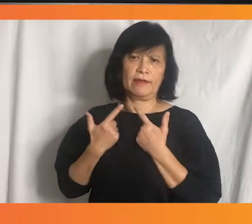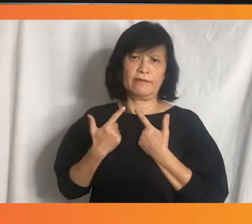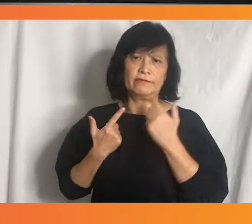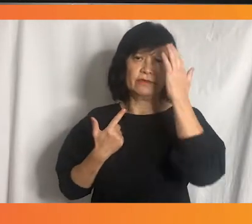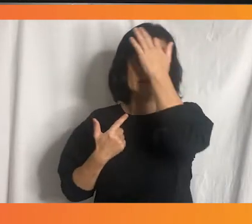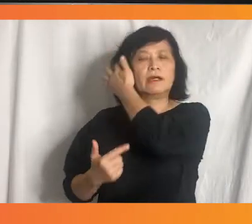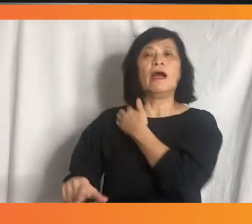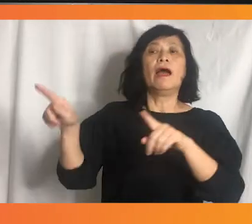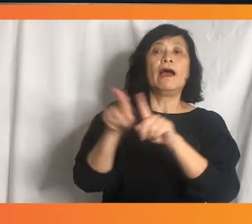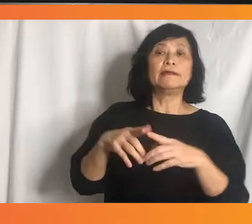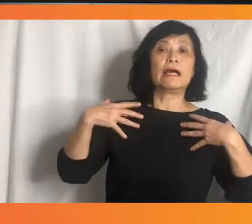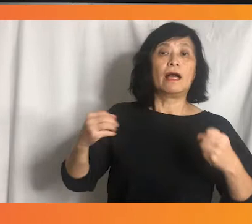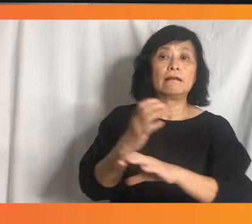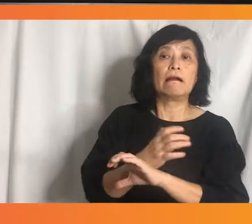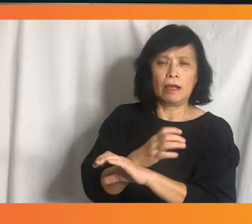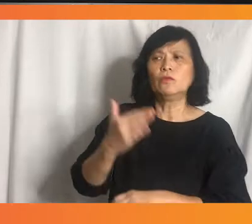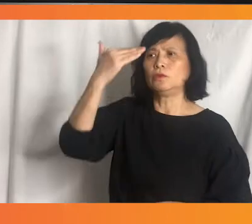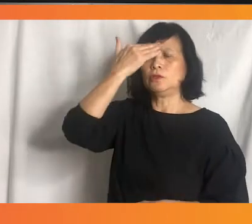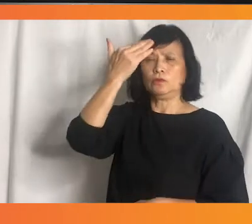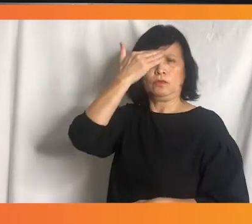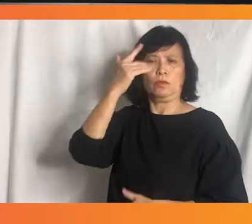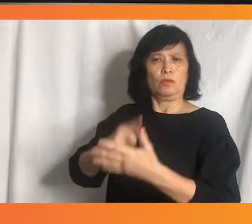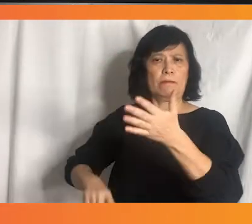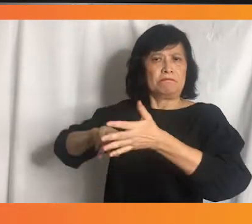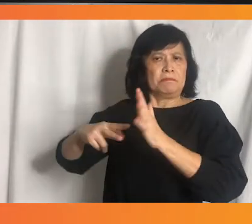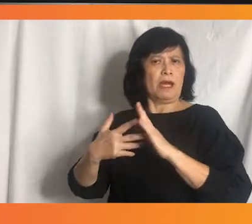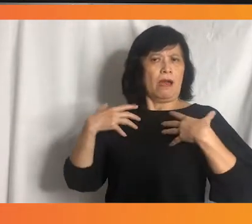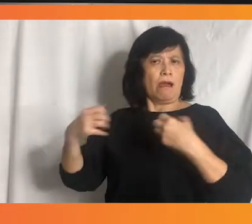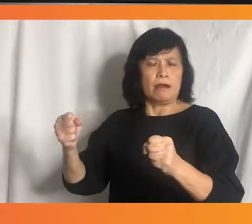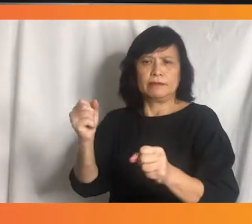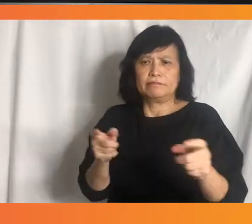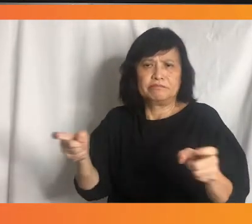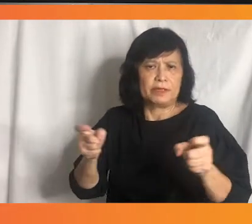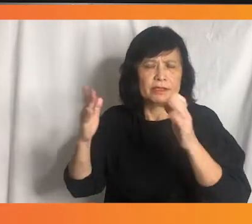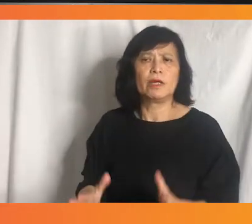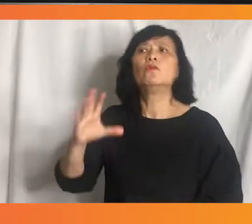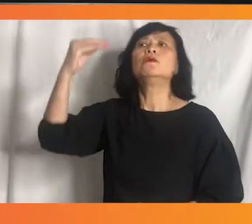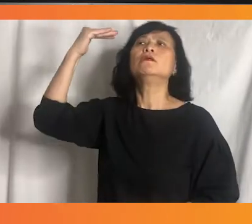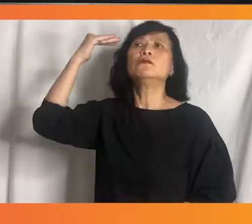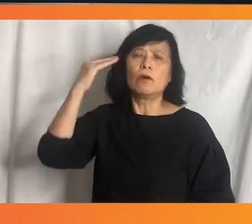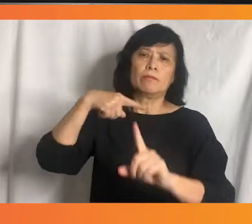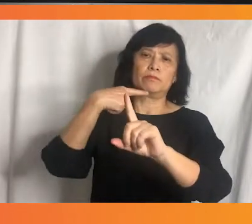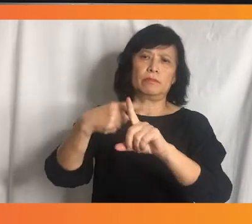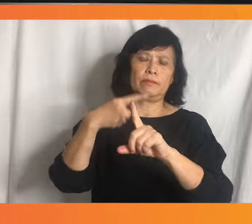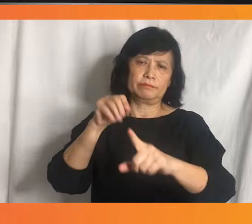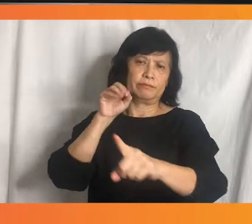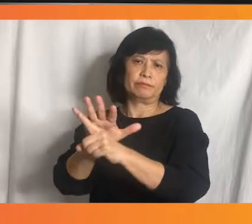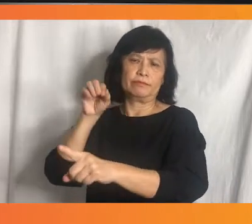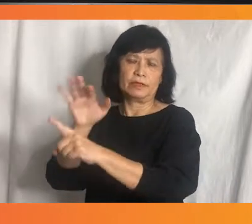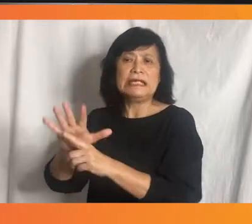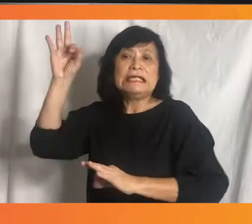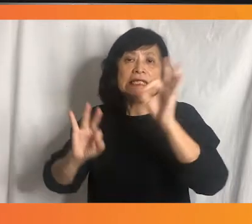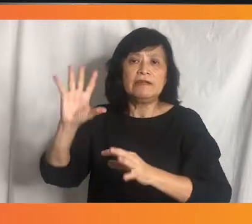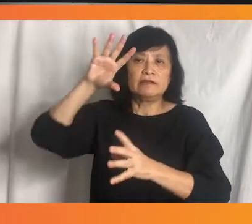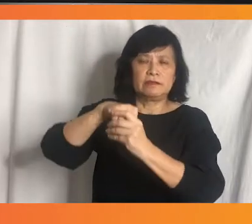As healthcare professionals, we know what health management is supposed to look like, and we know the positive impact that partaking in